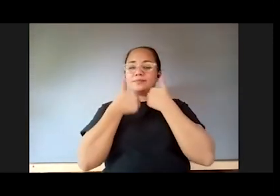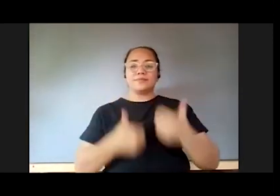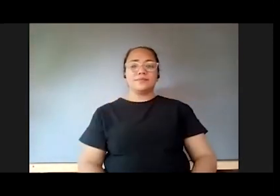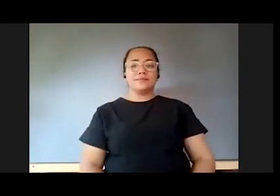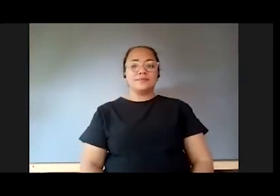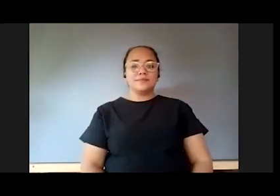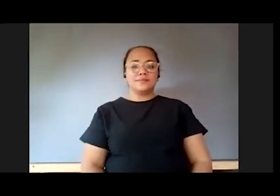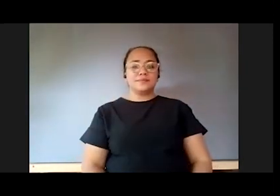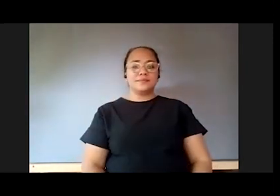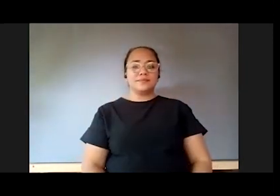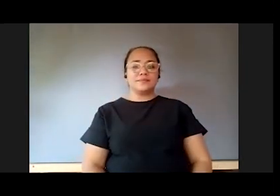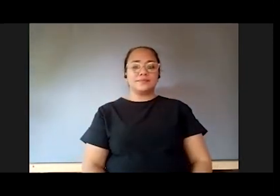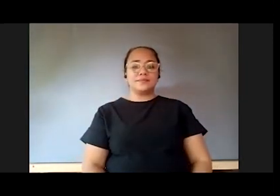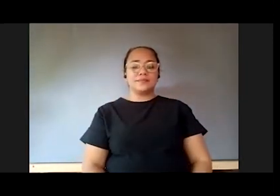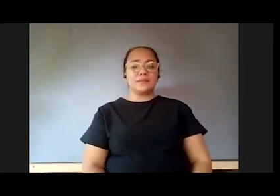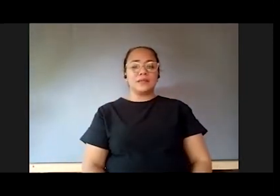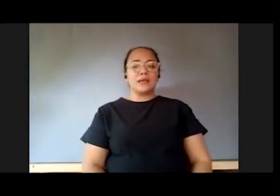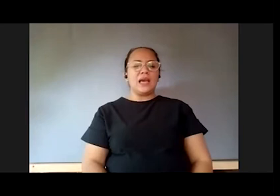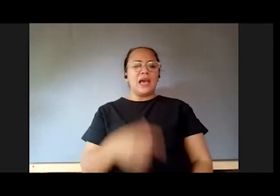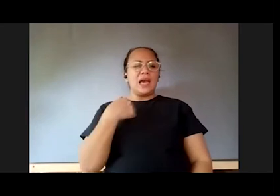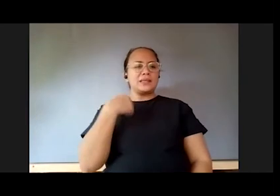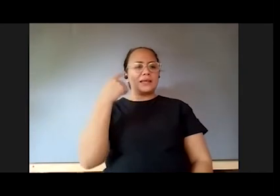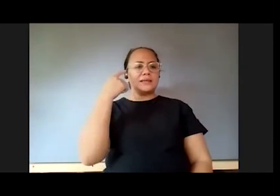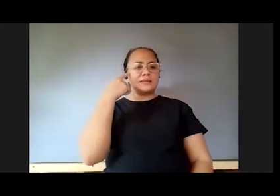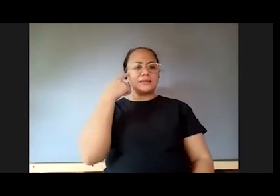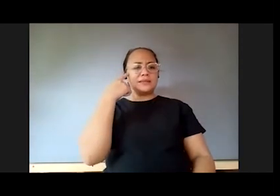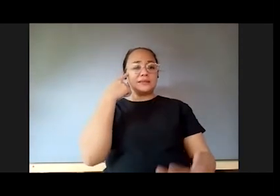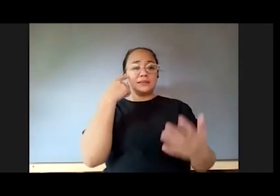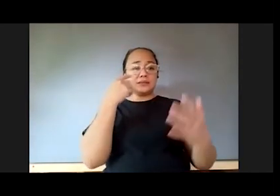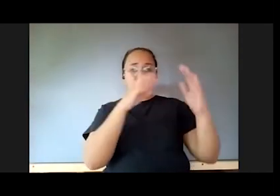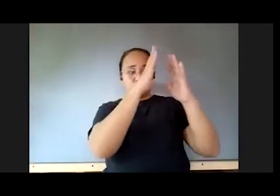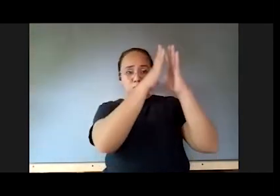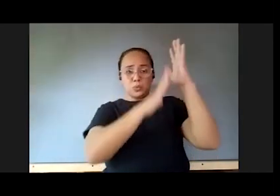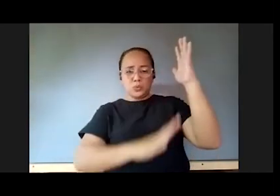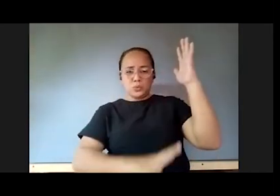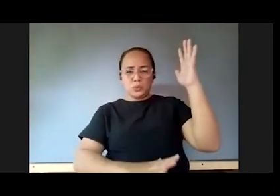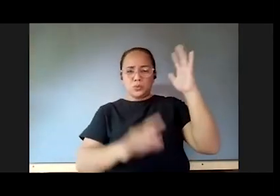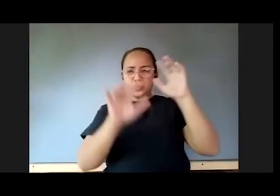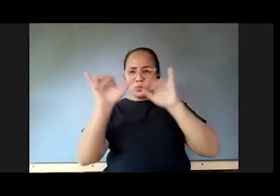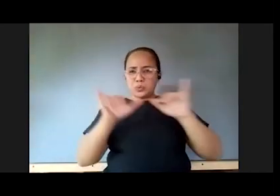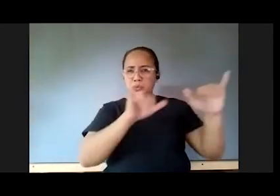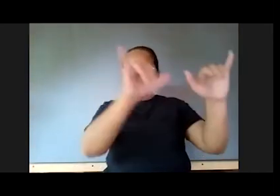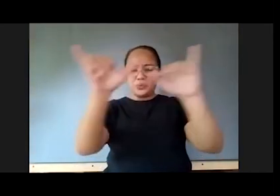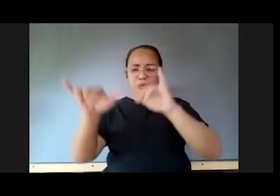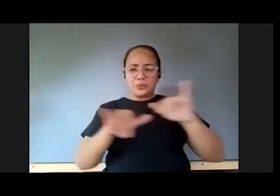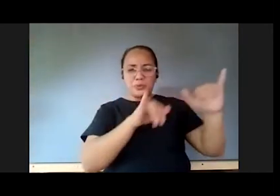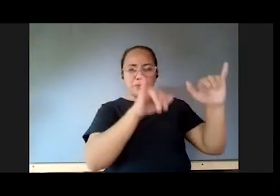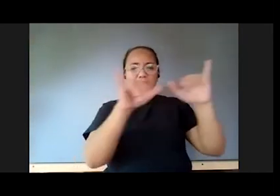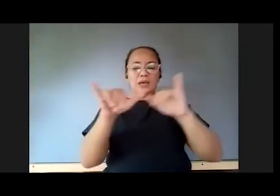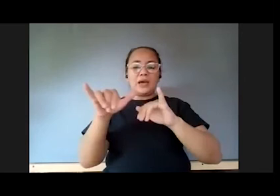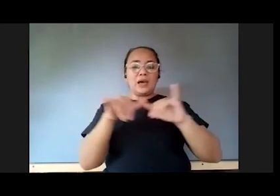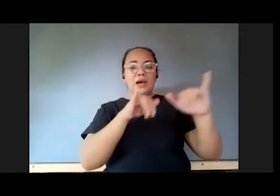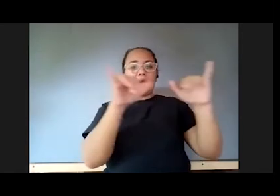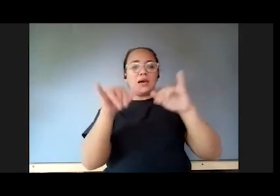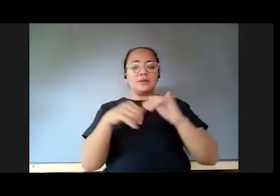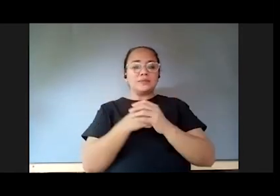Now, I think this has made everything similar. Do you understand why I suggested making those changes?